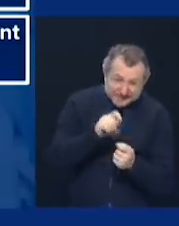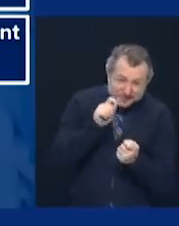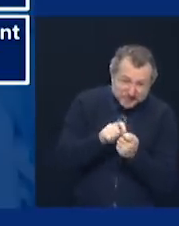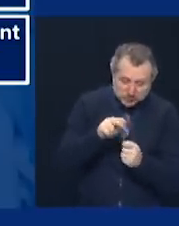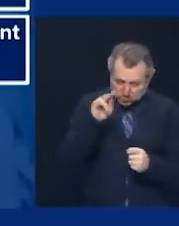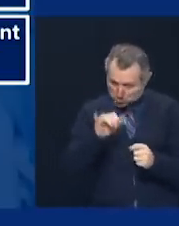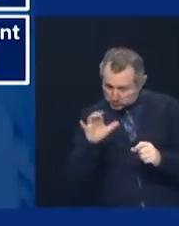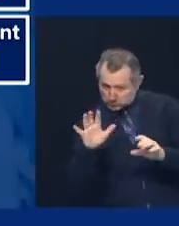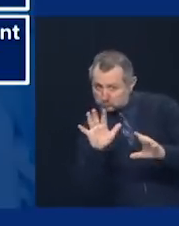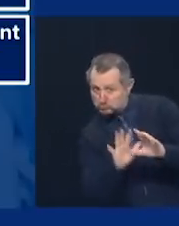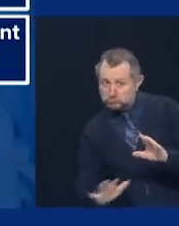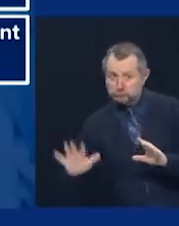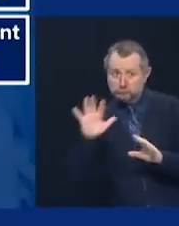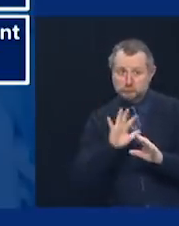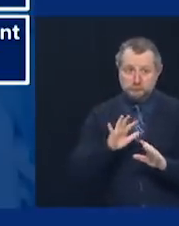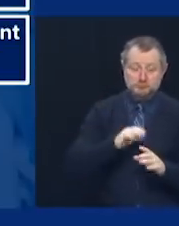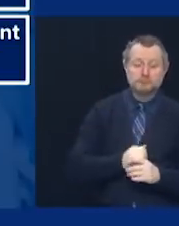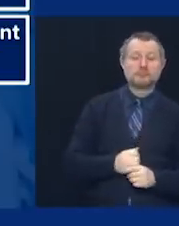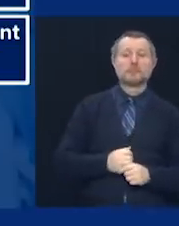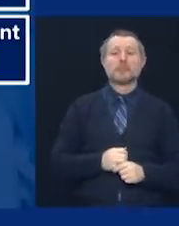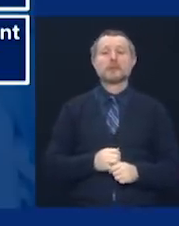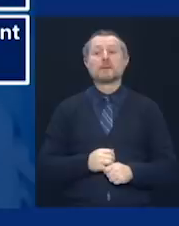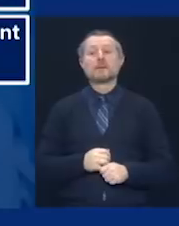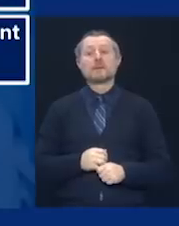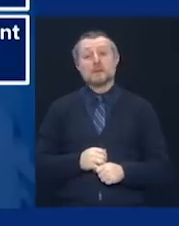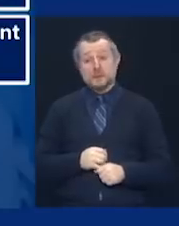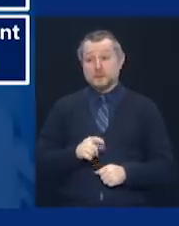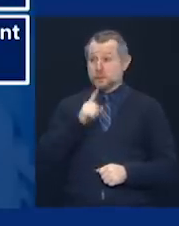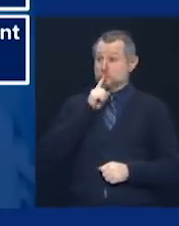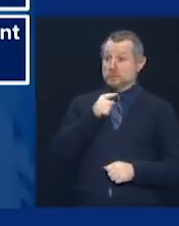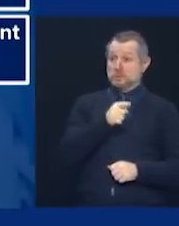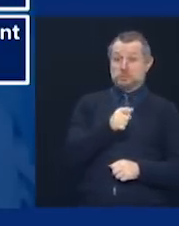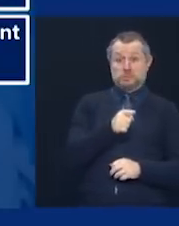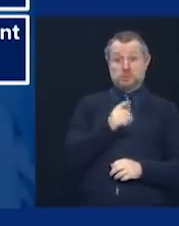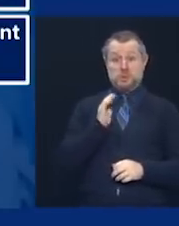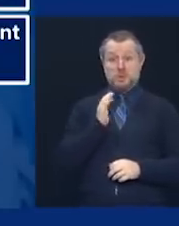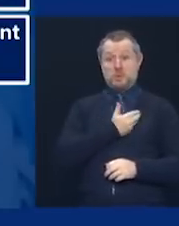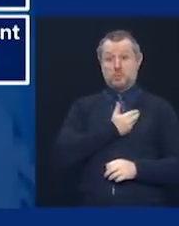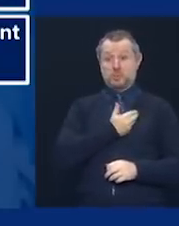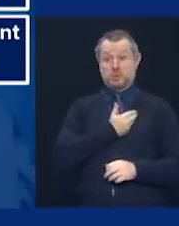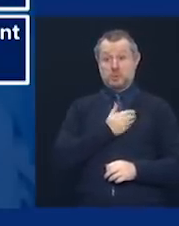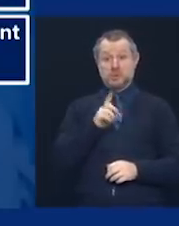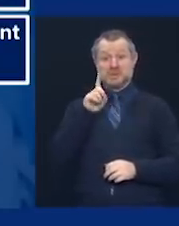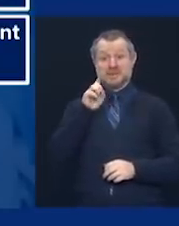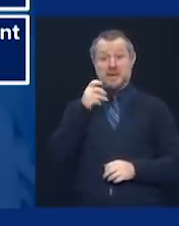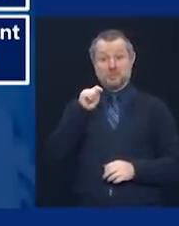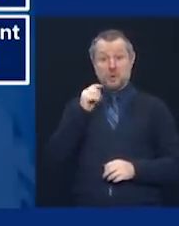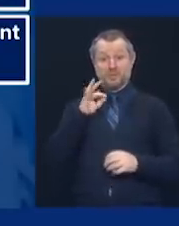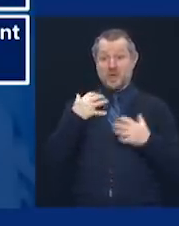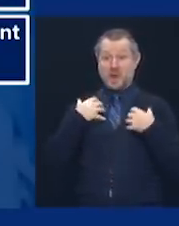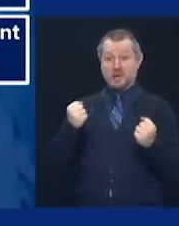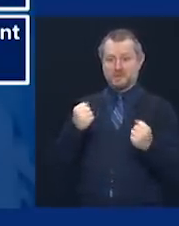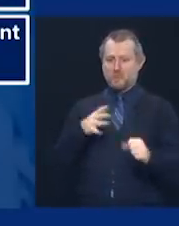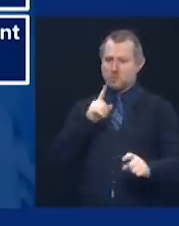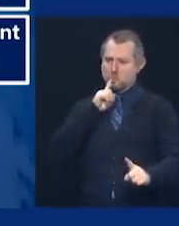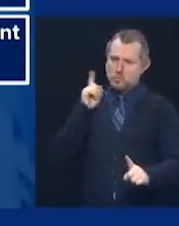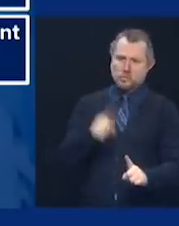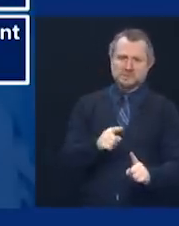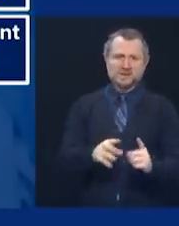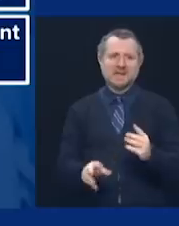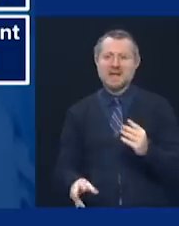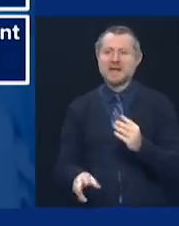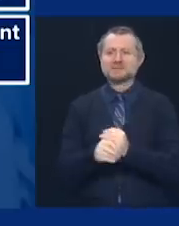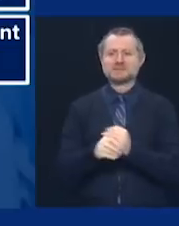which is after our Department of Health mandate saying add an additional 25% capacity.